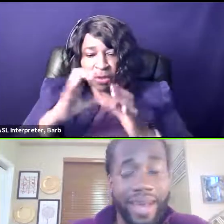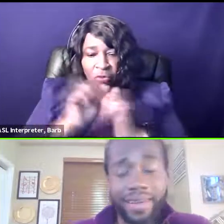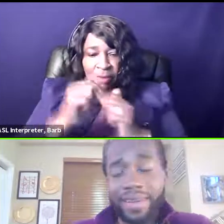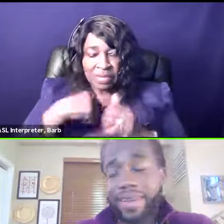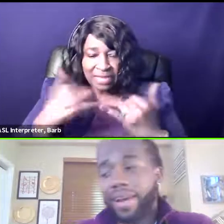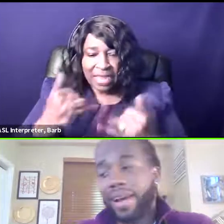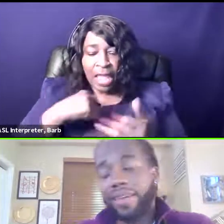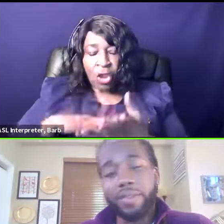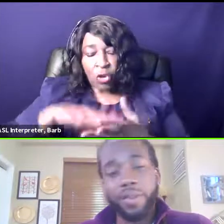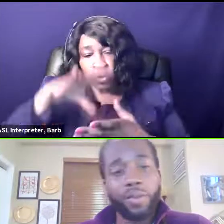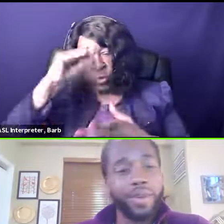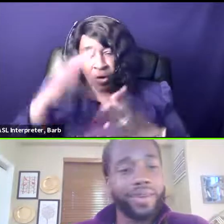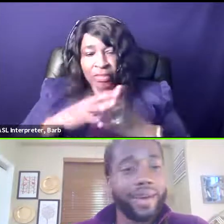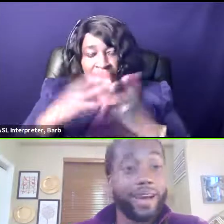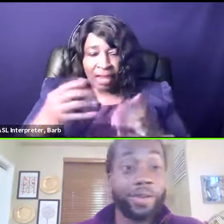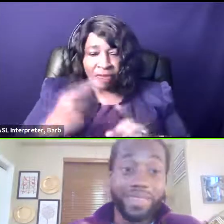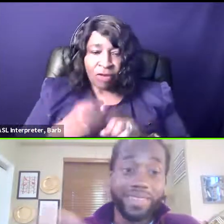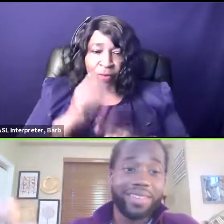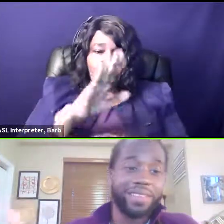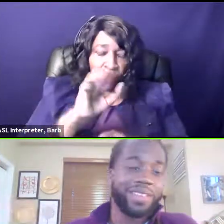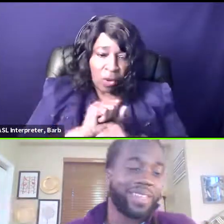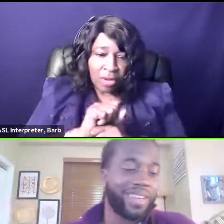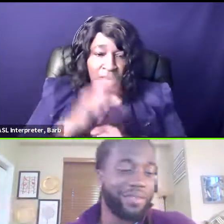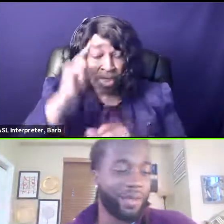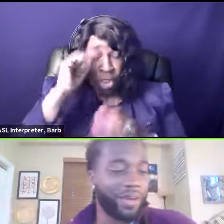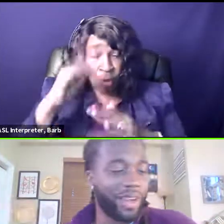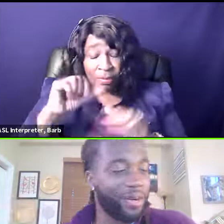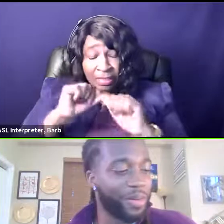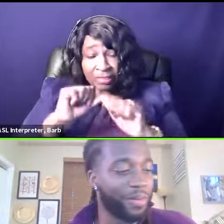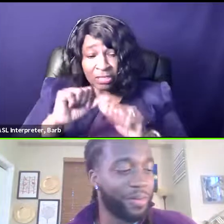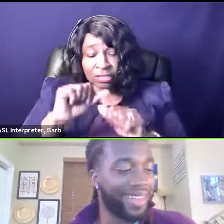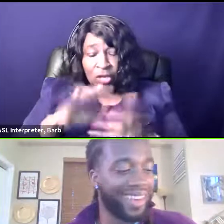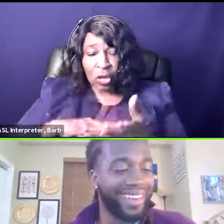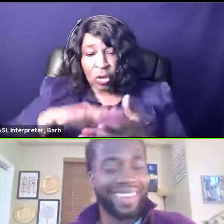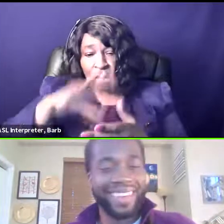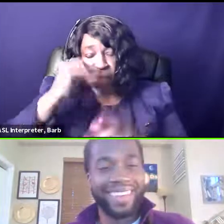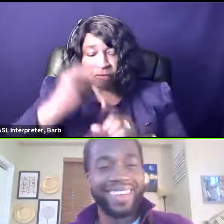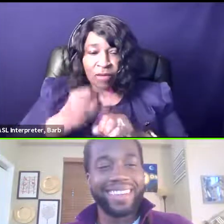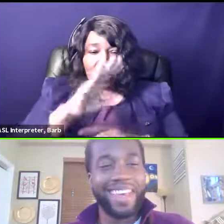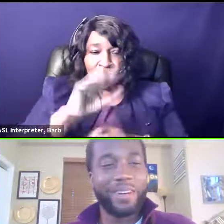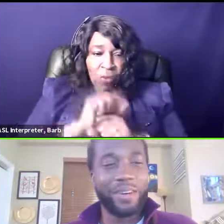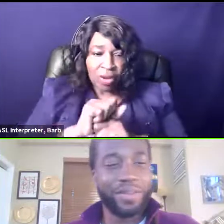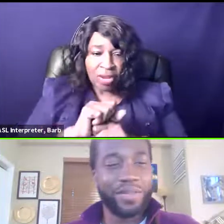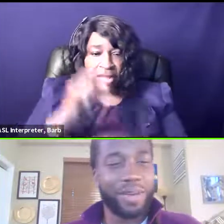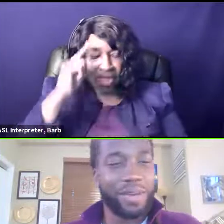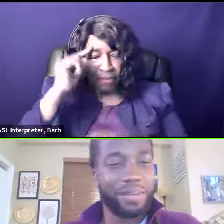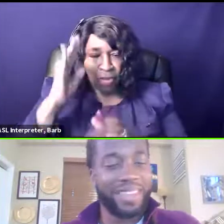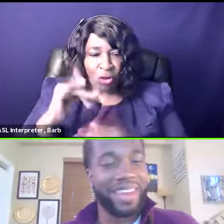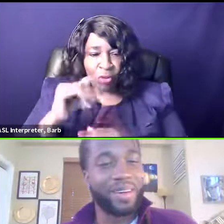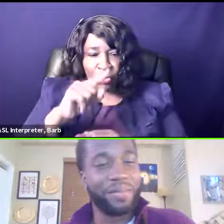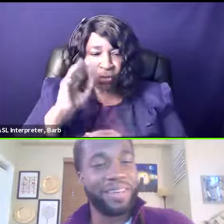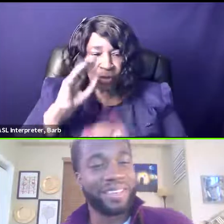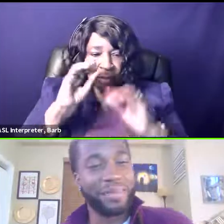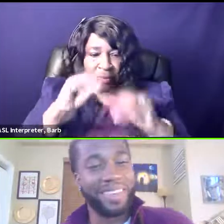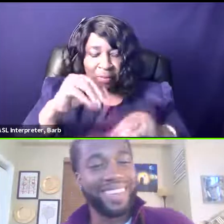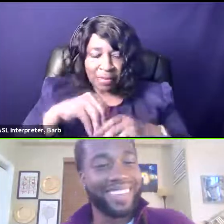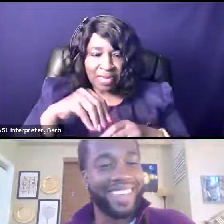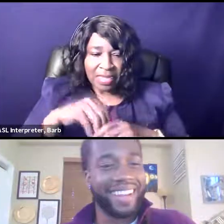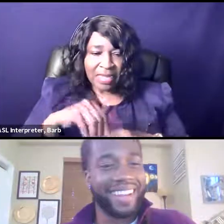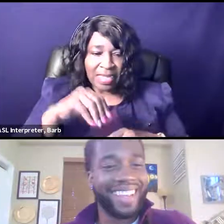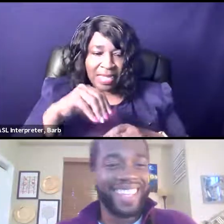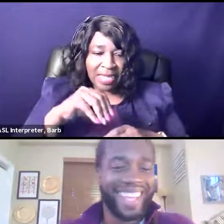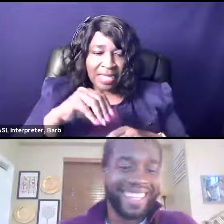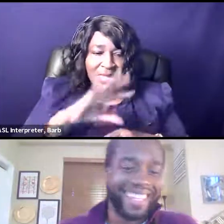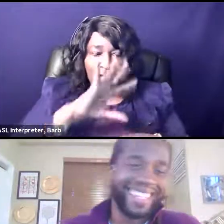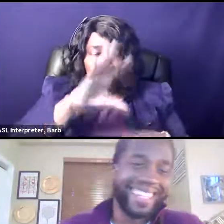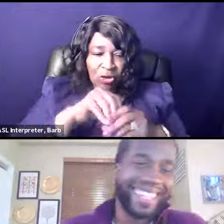learned a lot from your work. I hope to continue to learn a lot from your work. I hope you put me in the liner notes for that paper that I hope is coming.